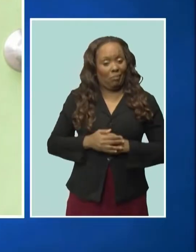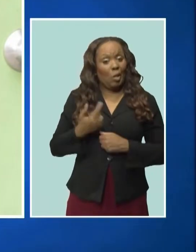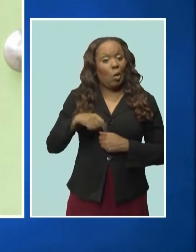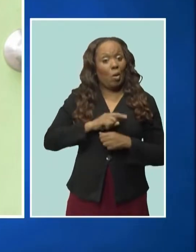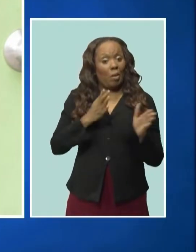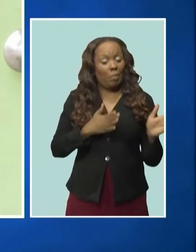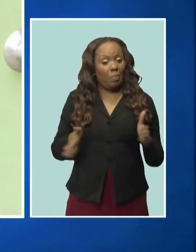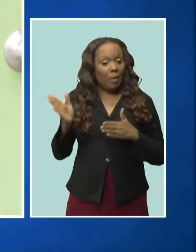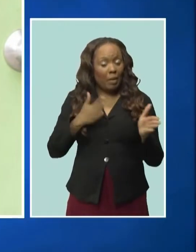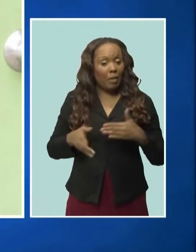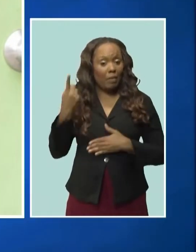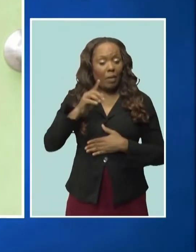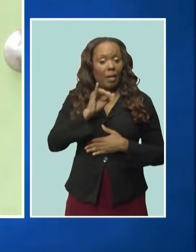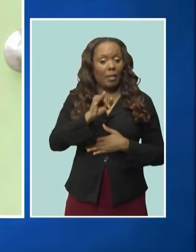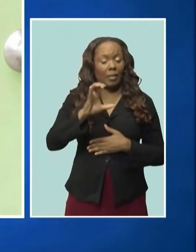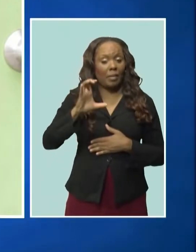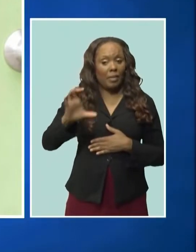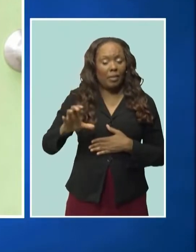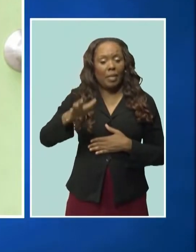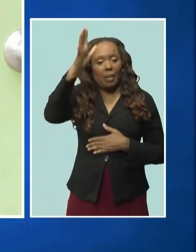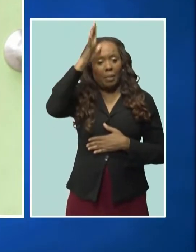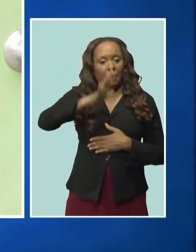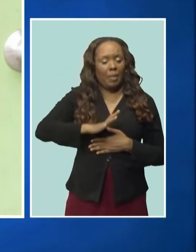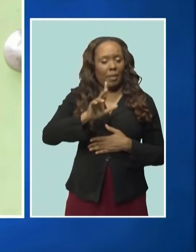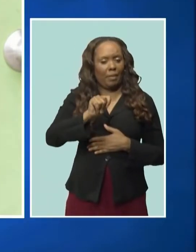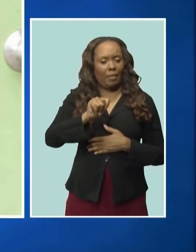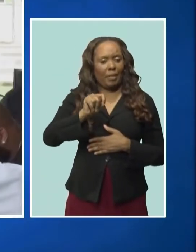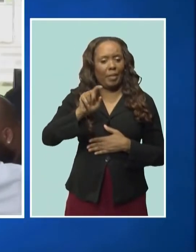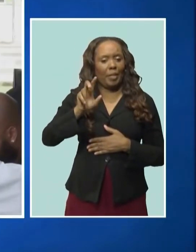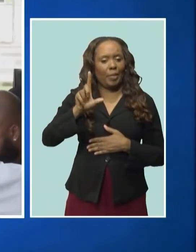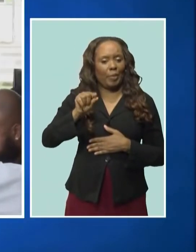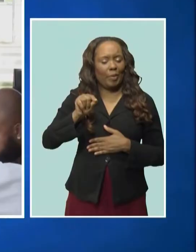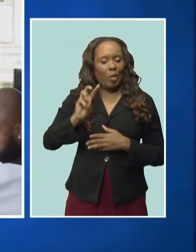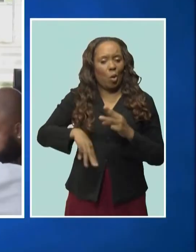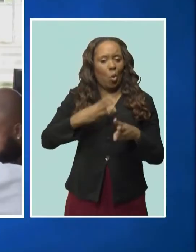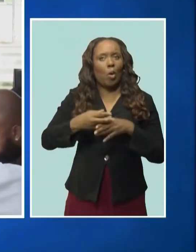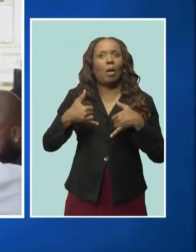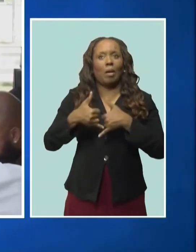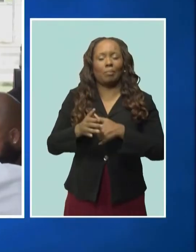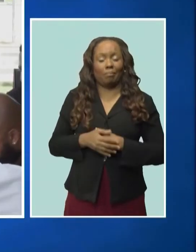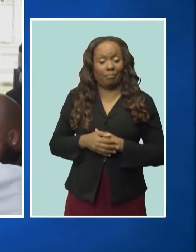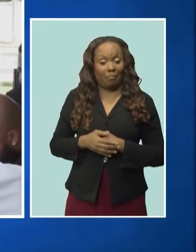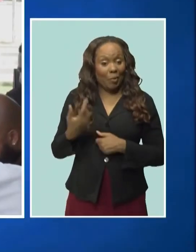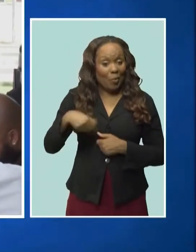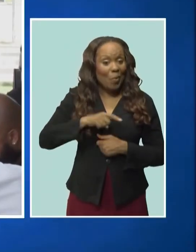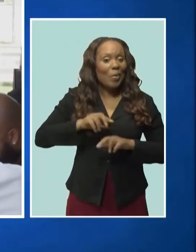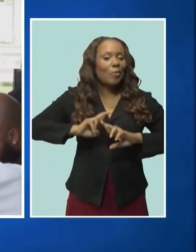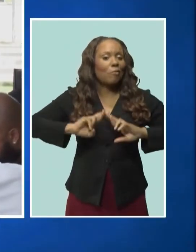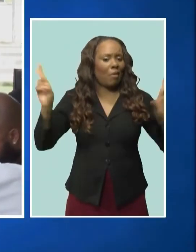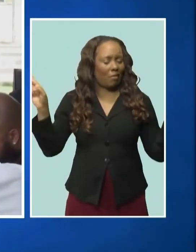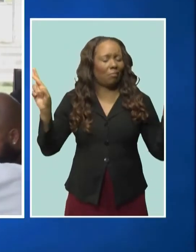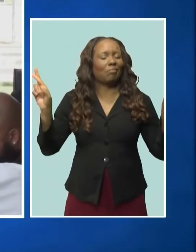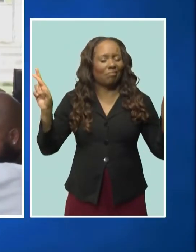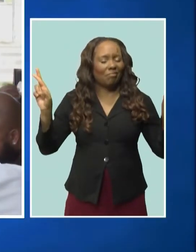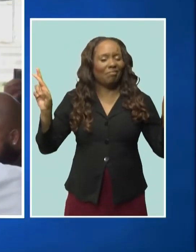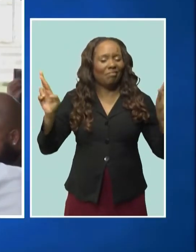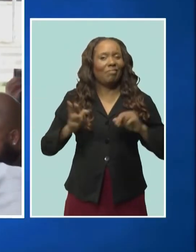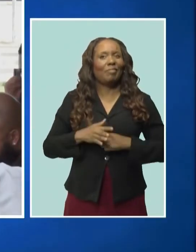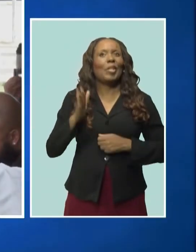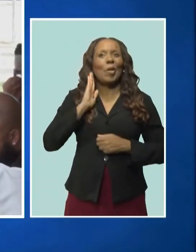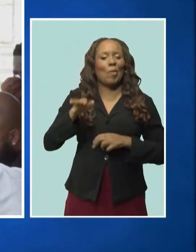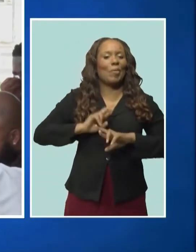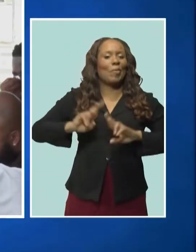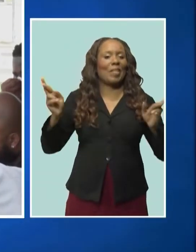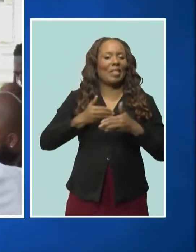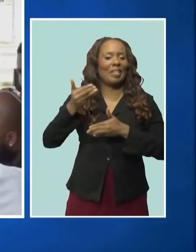as well for the ICC Men's T20 World Cup. We World Cup ready, you know, and we will be ready for World